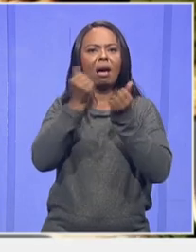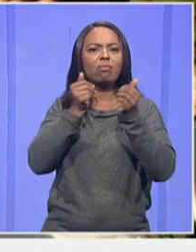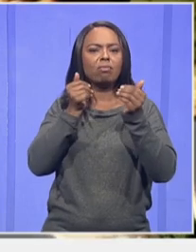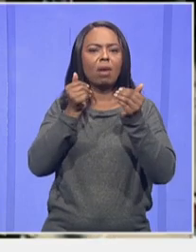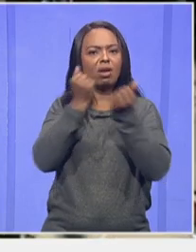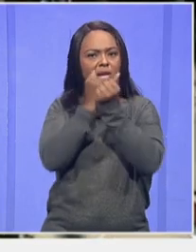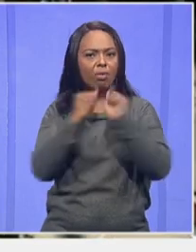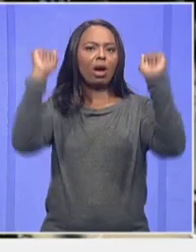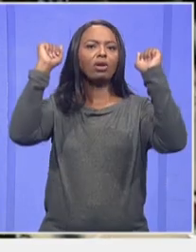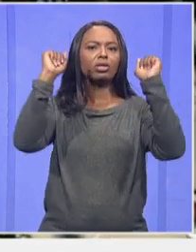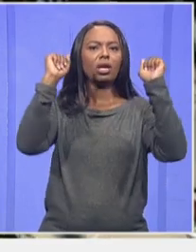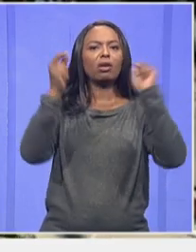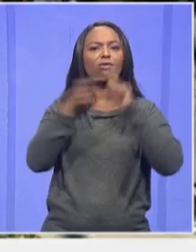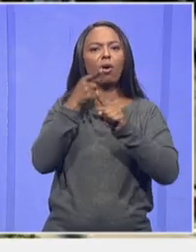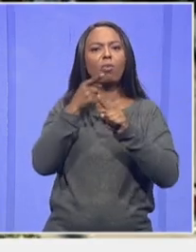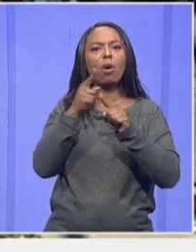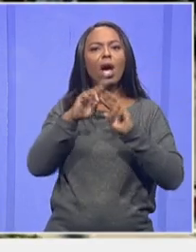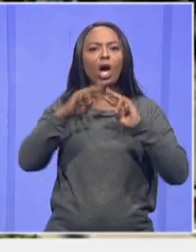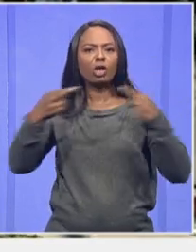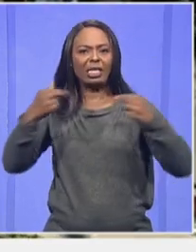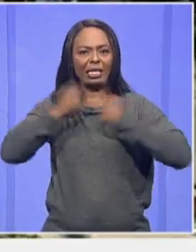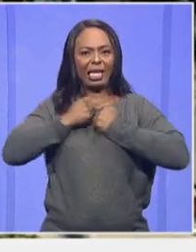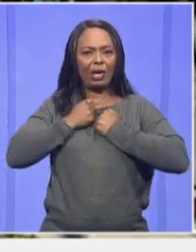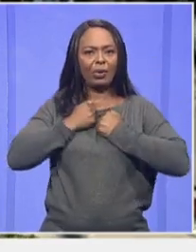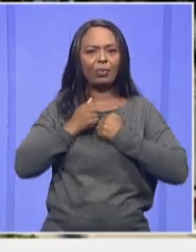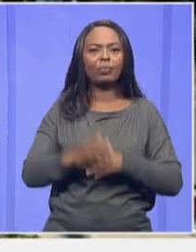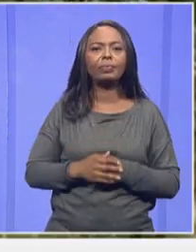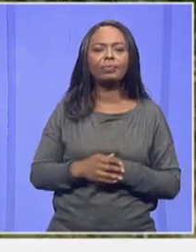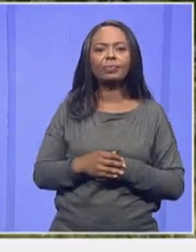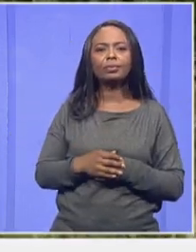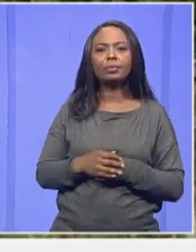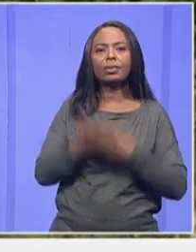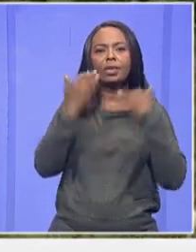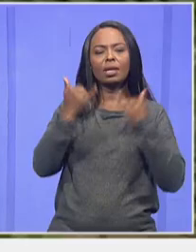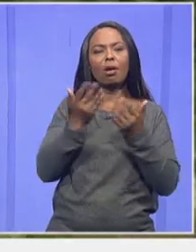material resources. The provincial government is engaging with relevant